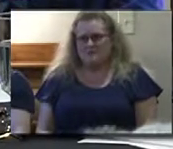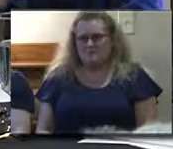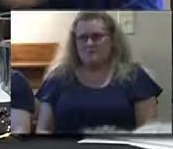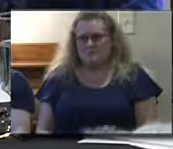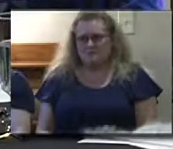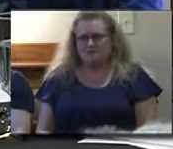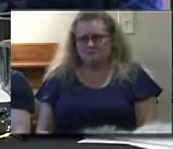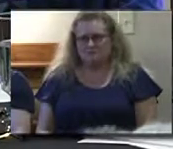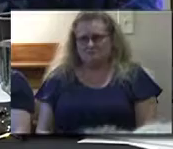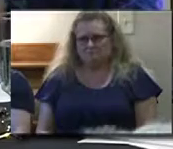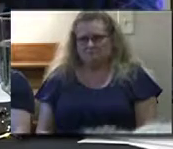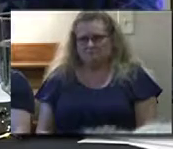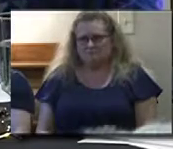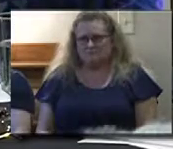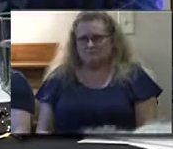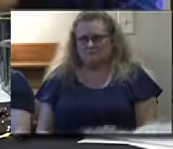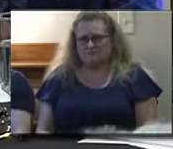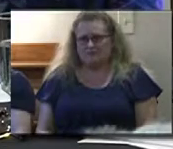almost 80%